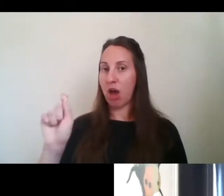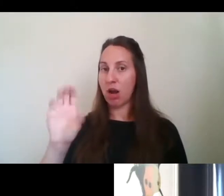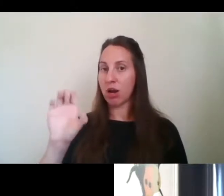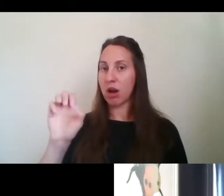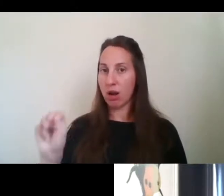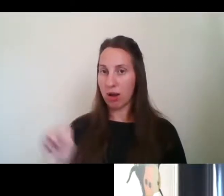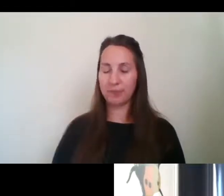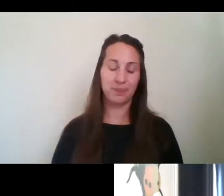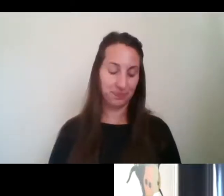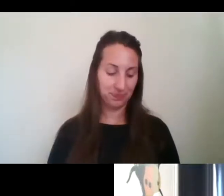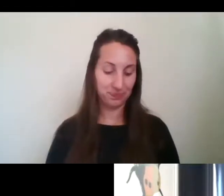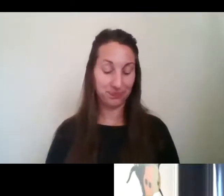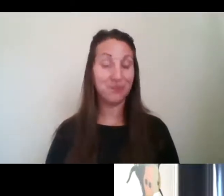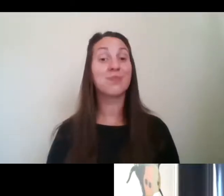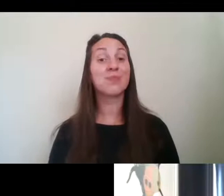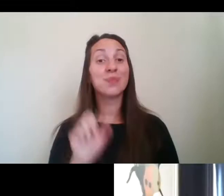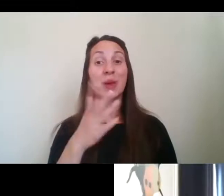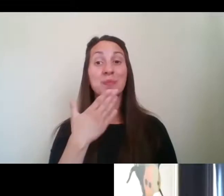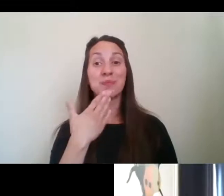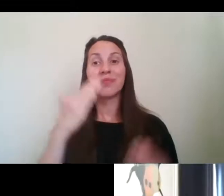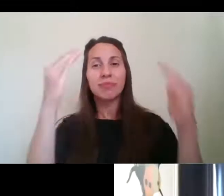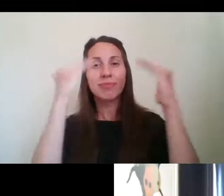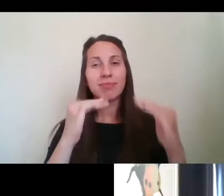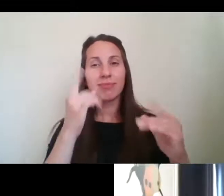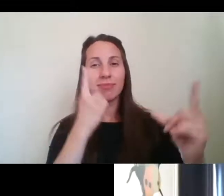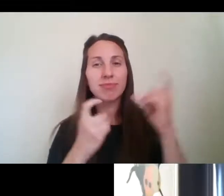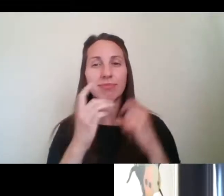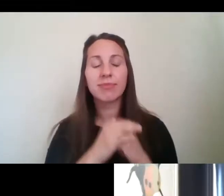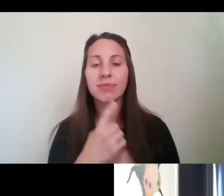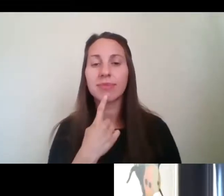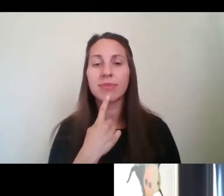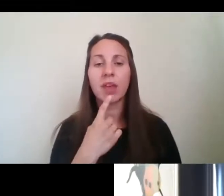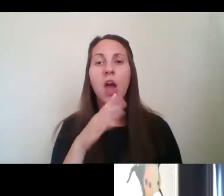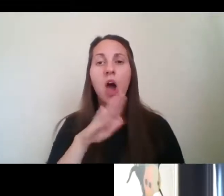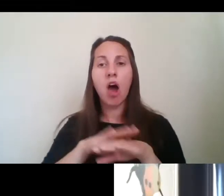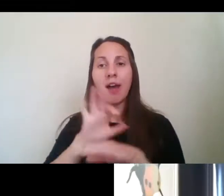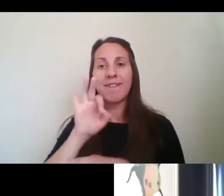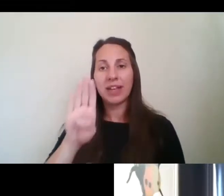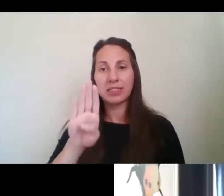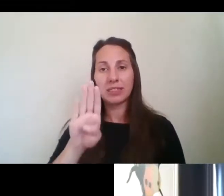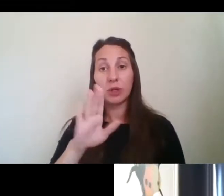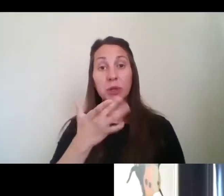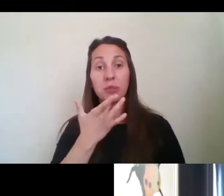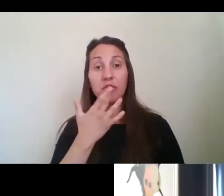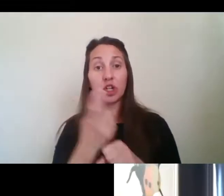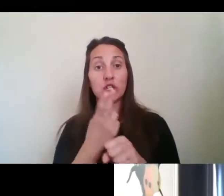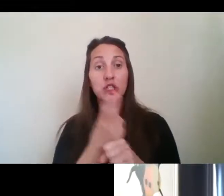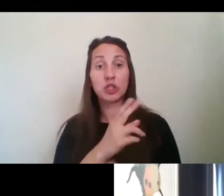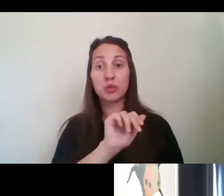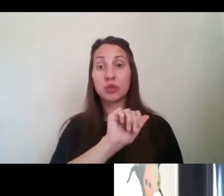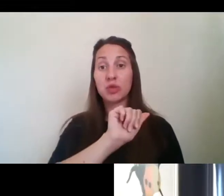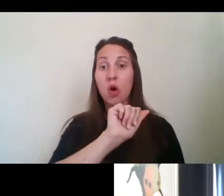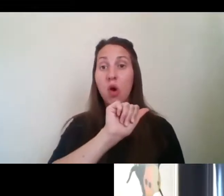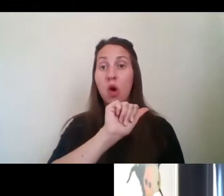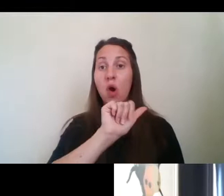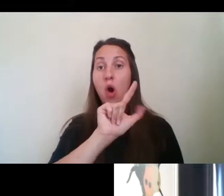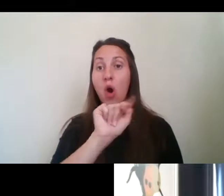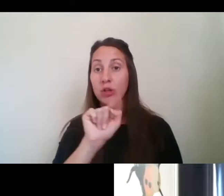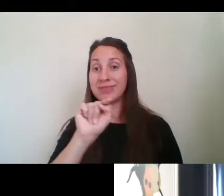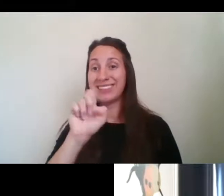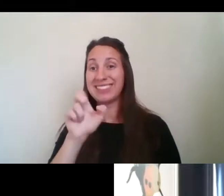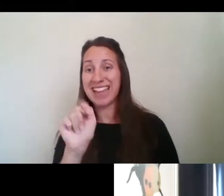Okay. Someone says on Facebook, is it better to use alt text, write an image description in the post, or both?